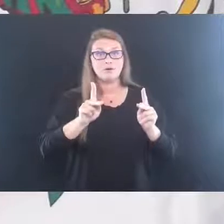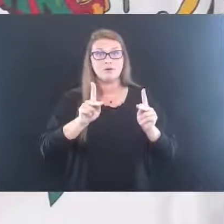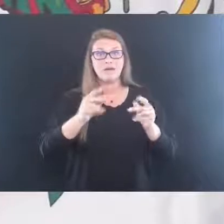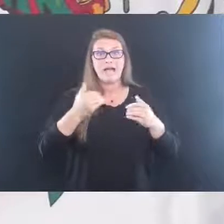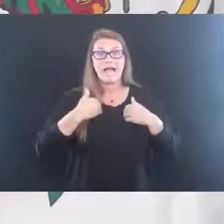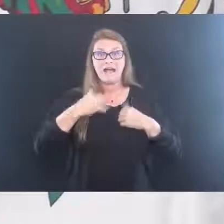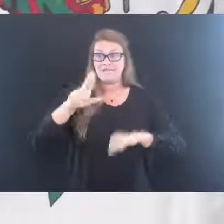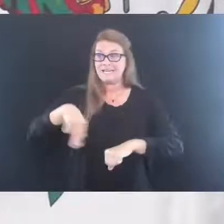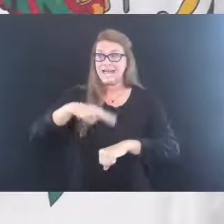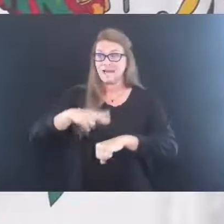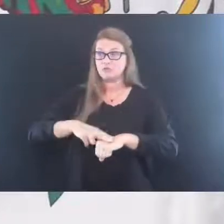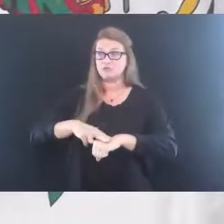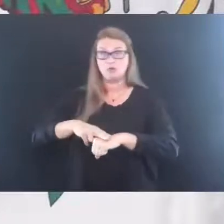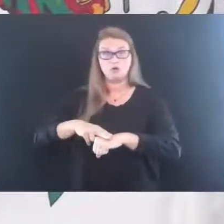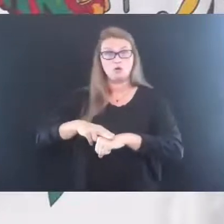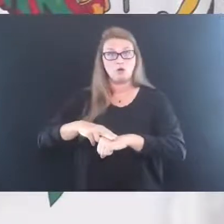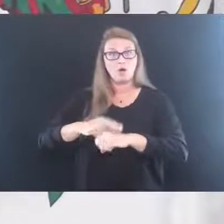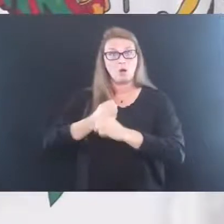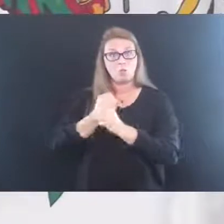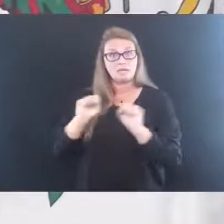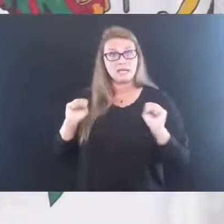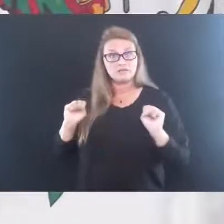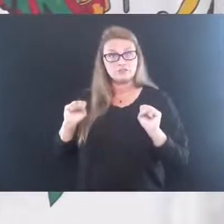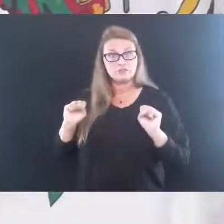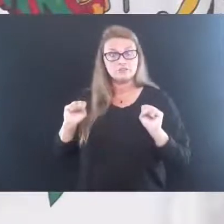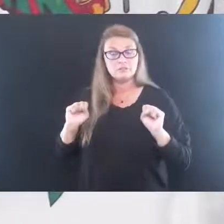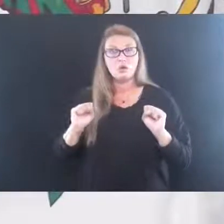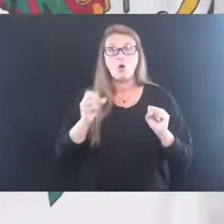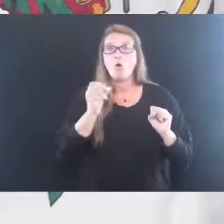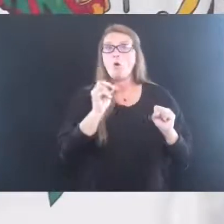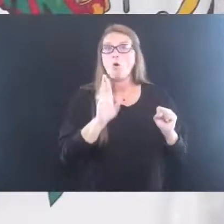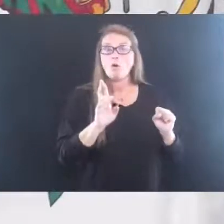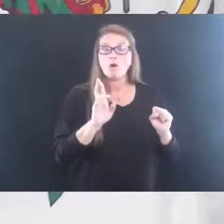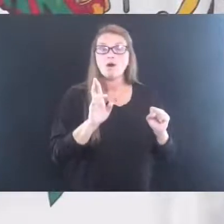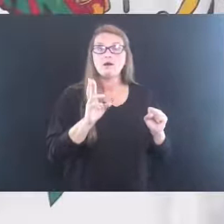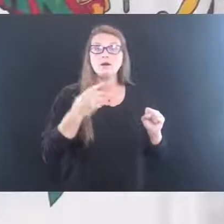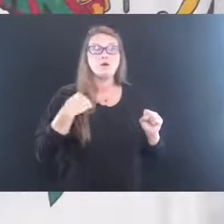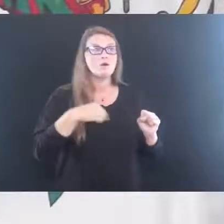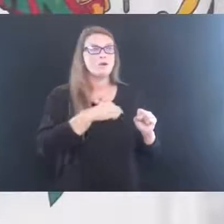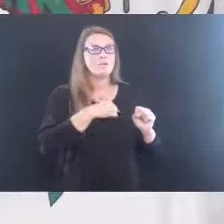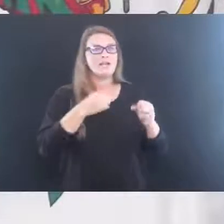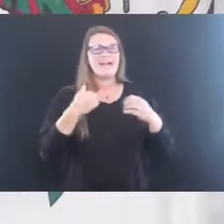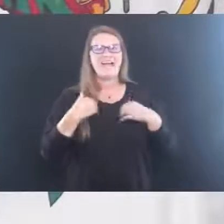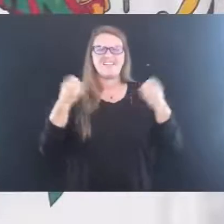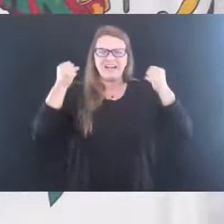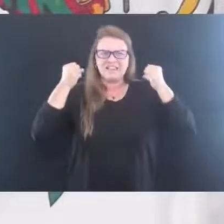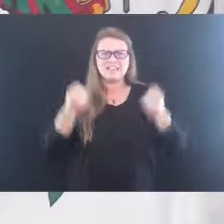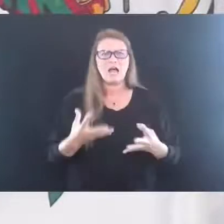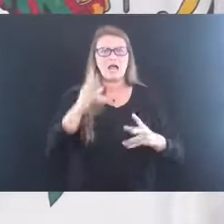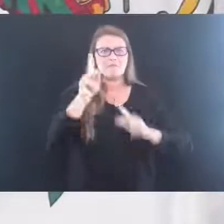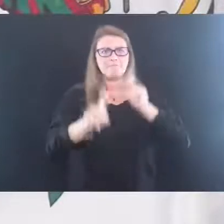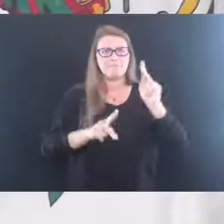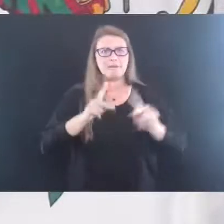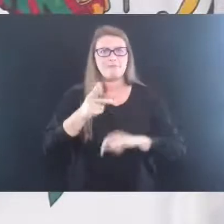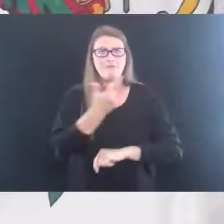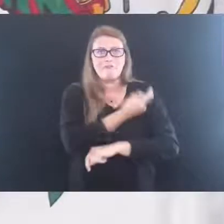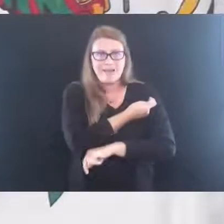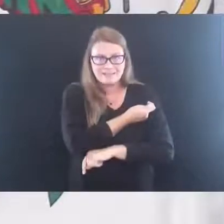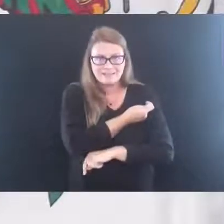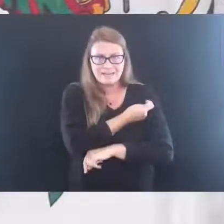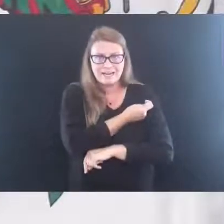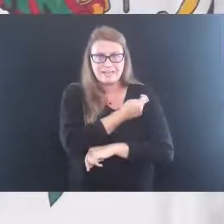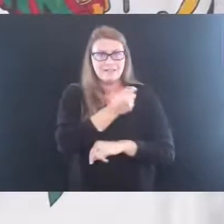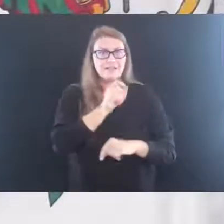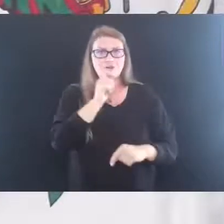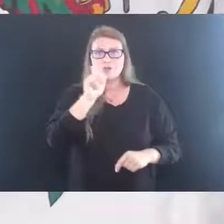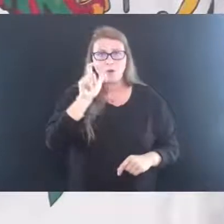natural immunities, and we have reached a situation to where we do have a bunch of people vaccinated that